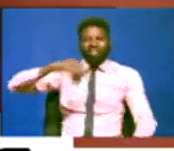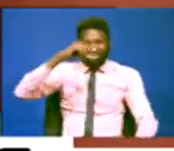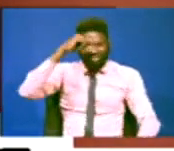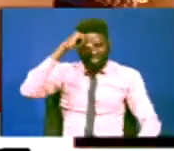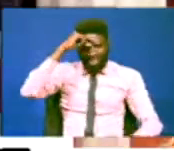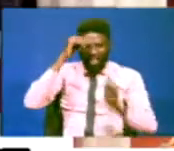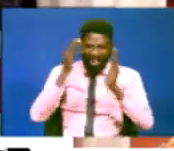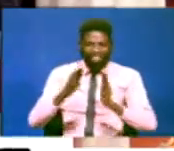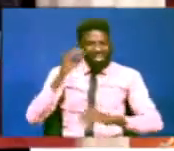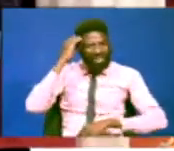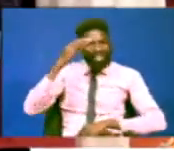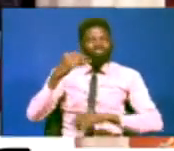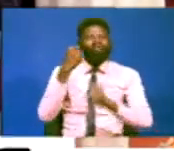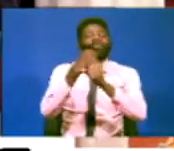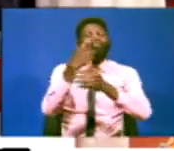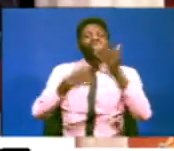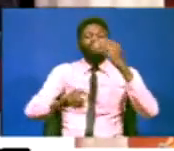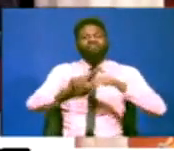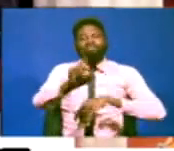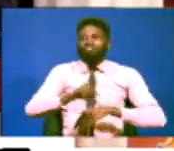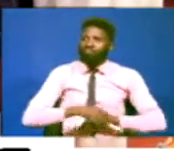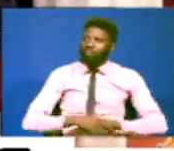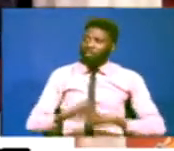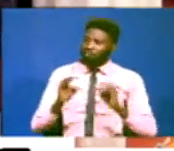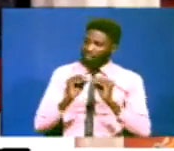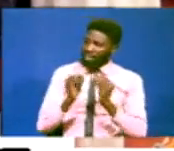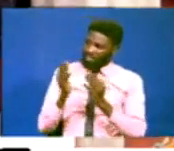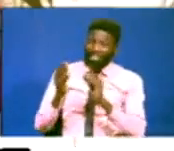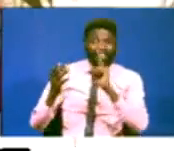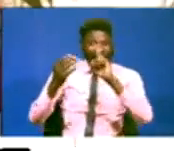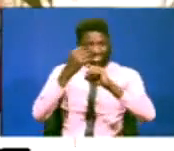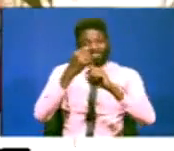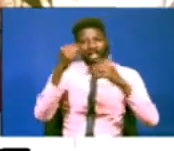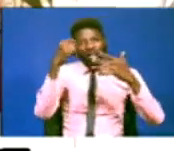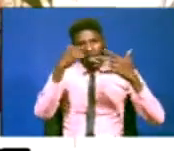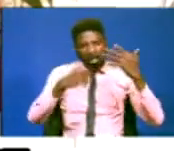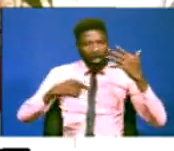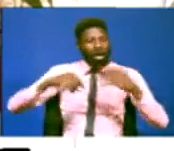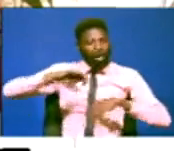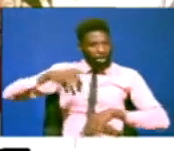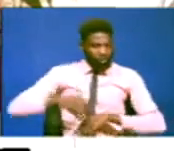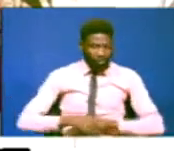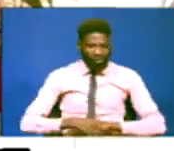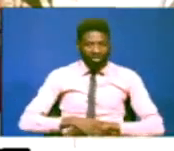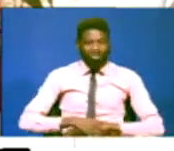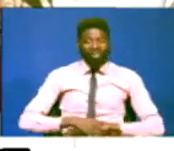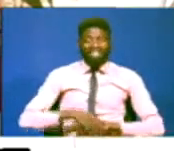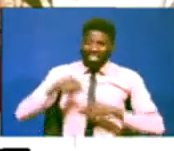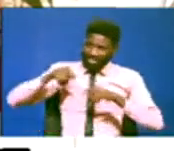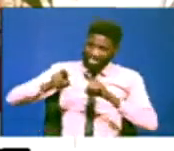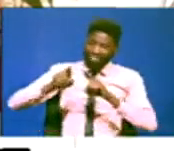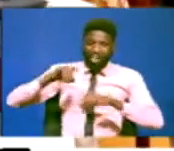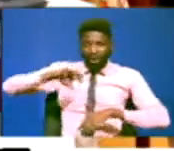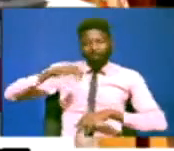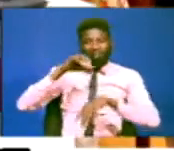Kiambu doing? But the summit scored some major wins for counties, with the devolved units expected to get 4.7 billion